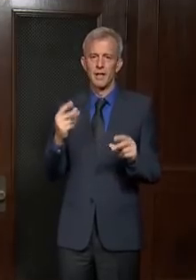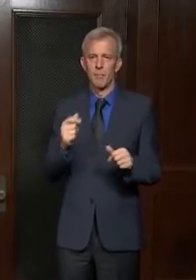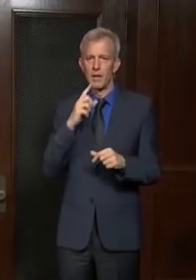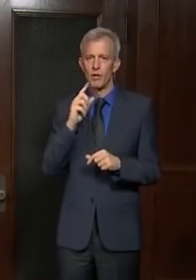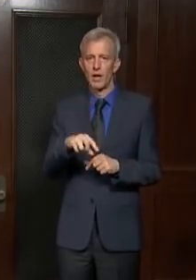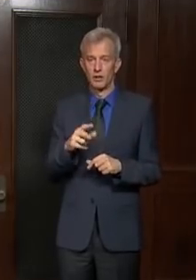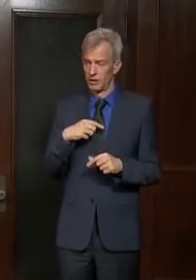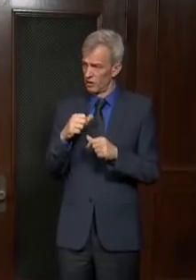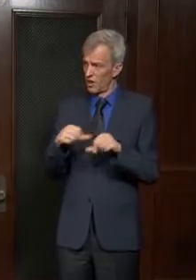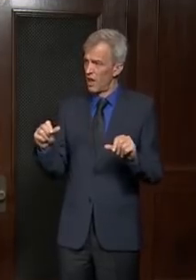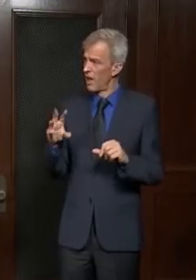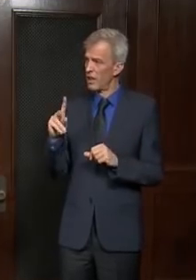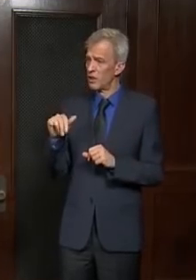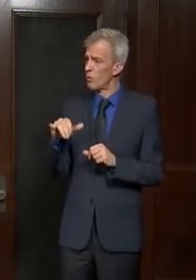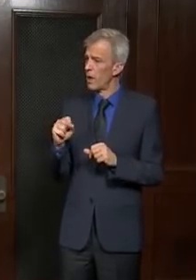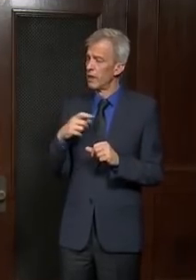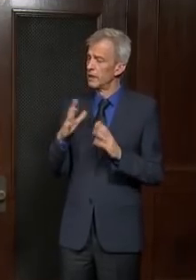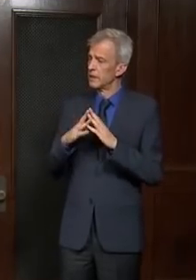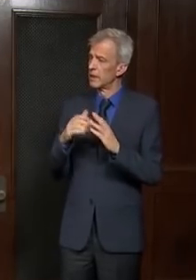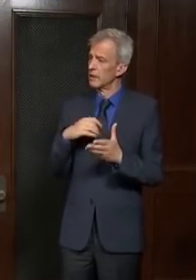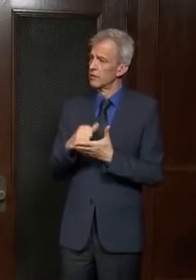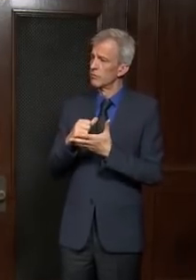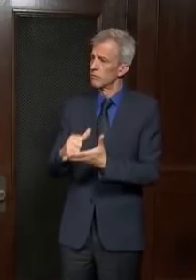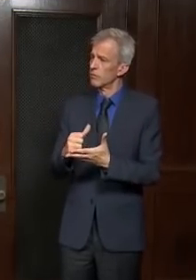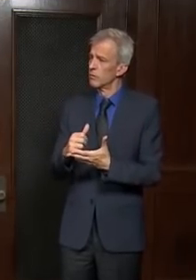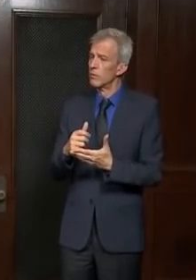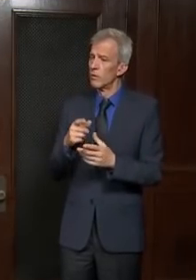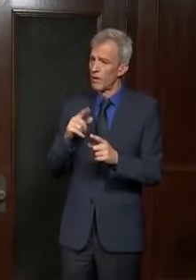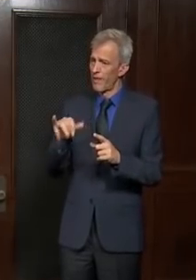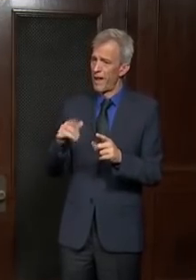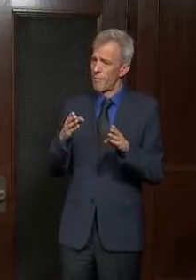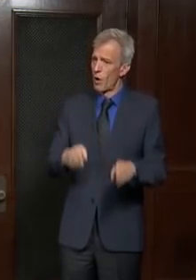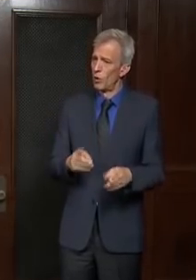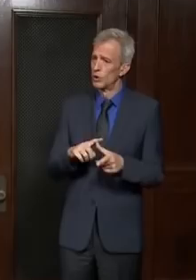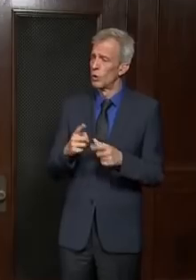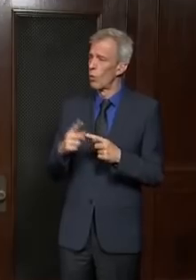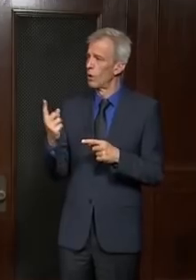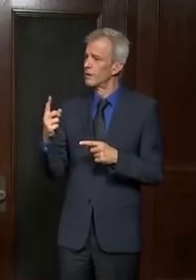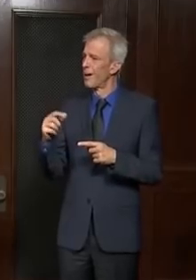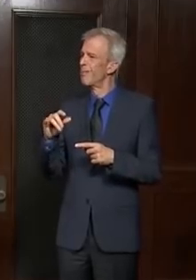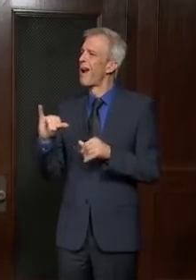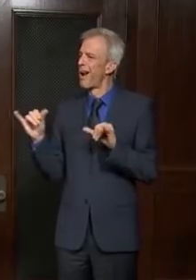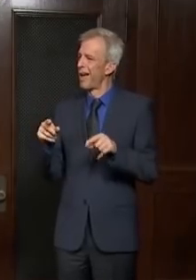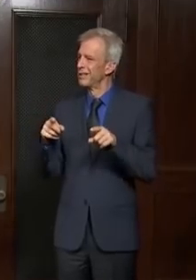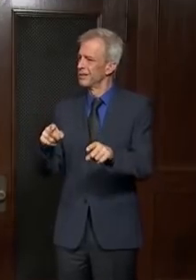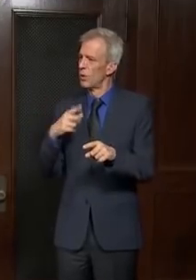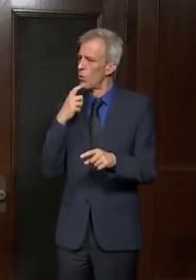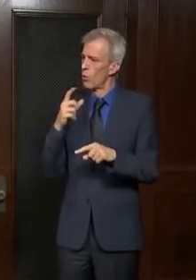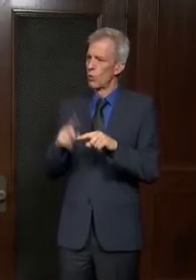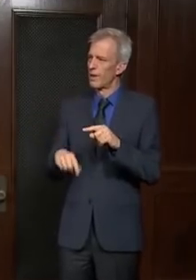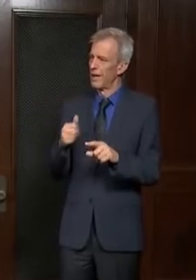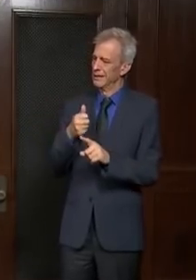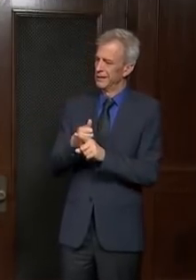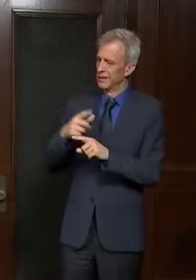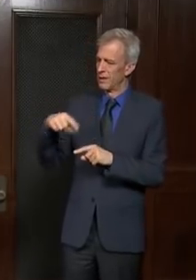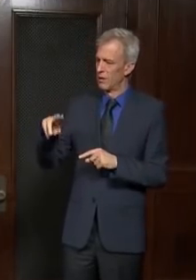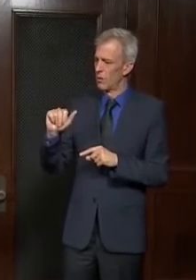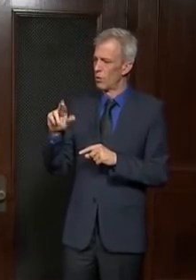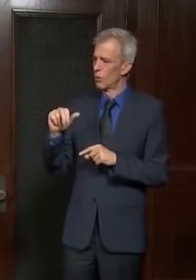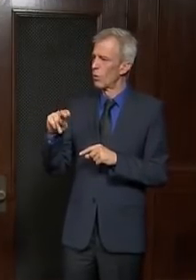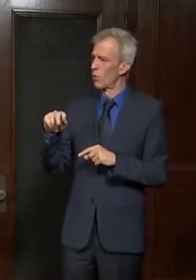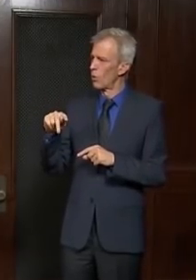can offer her or anyone else in a similar situation who may not be able to self-quarantine at home? Yes, there